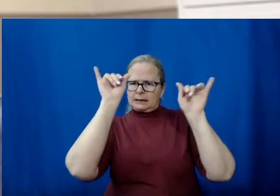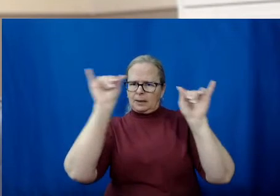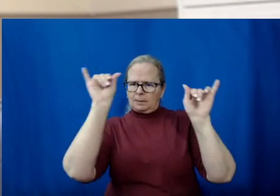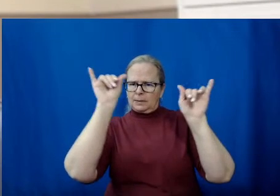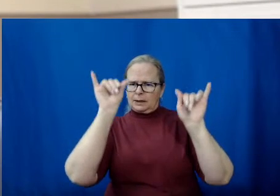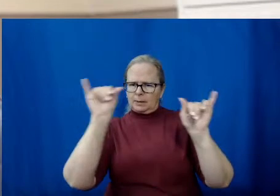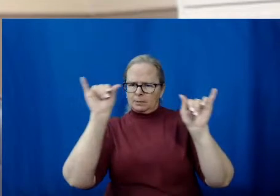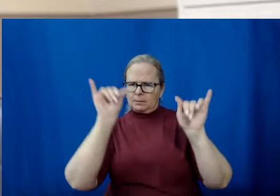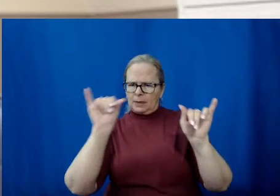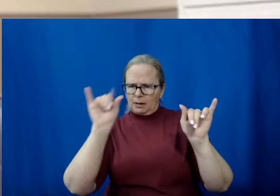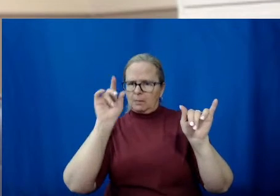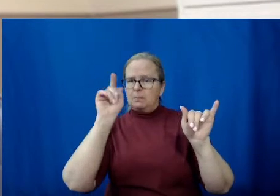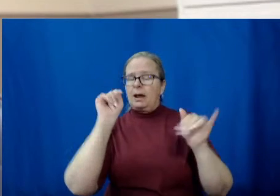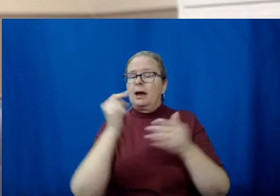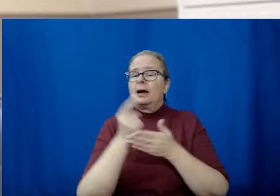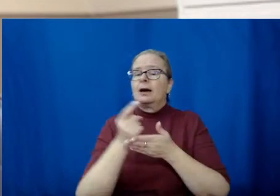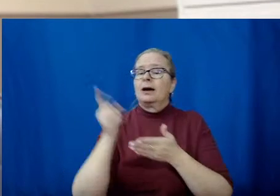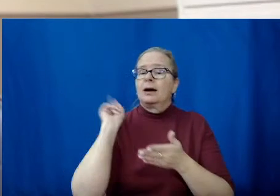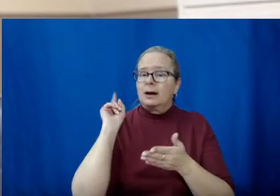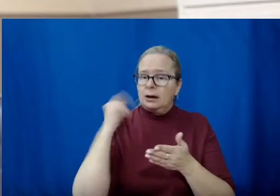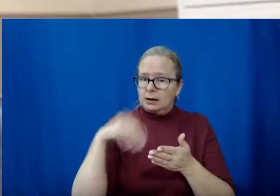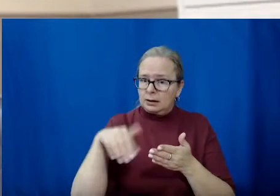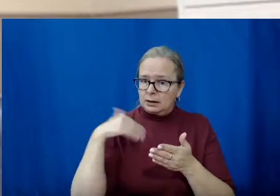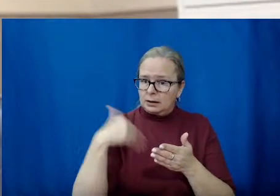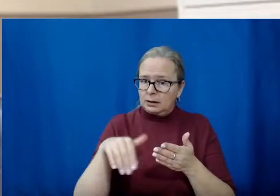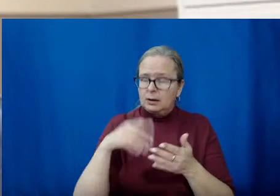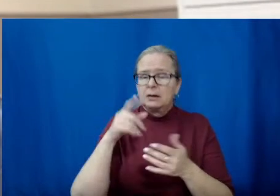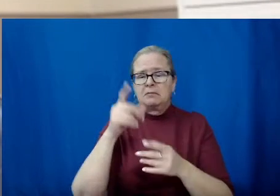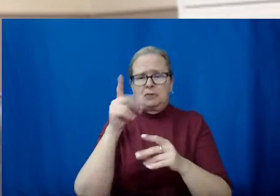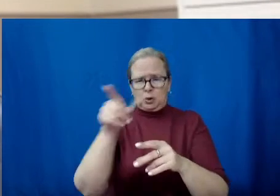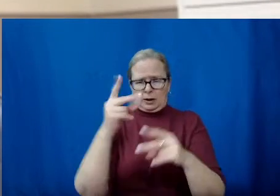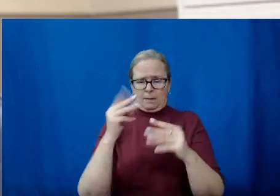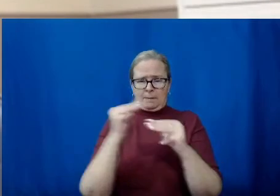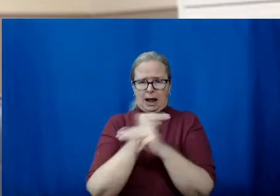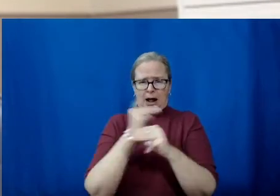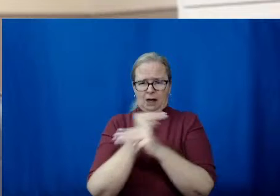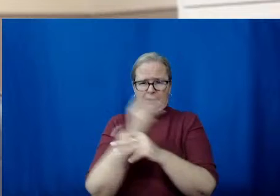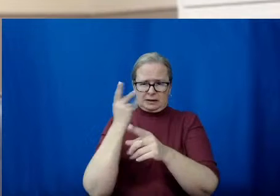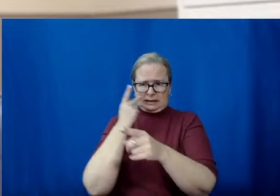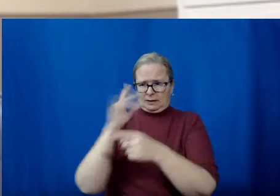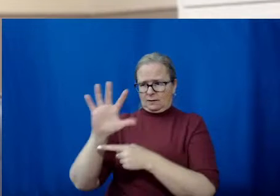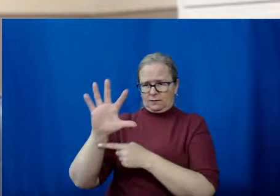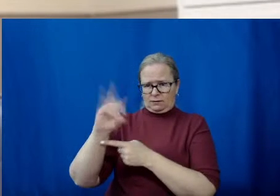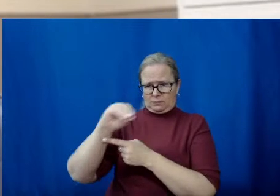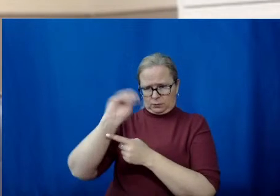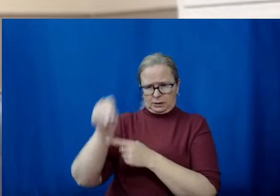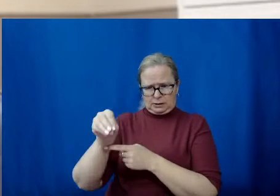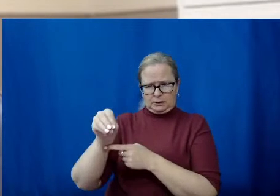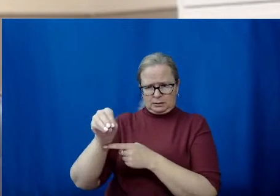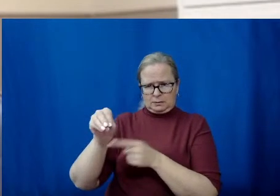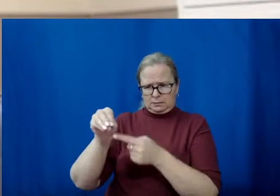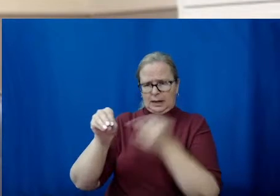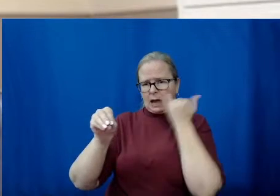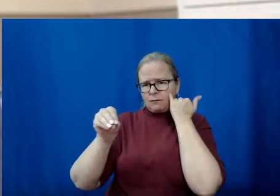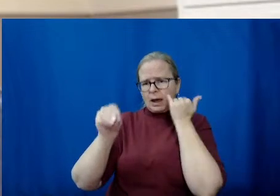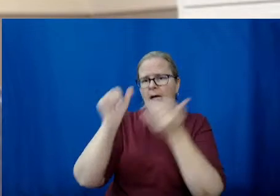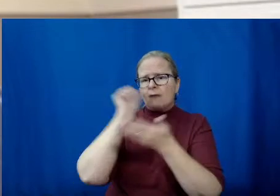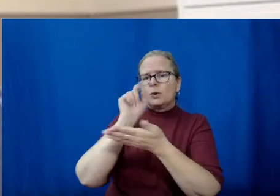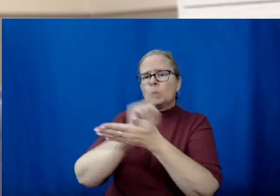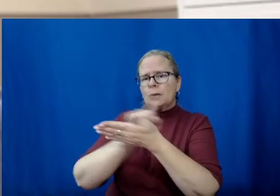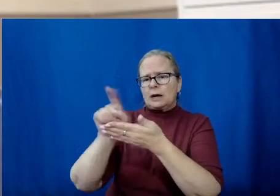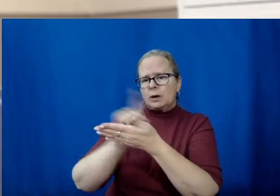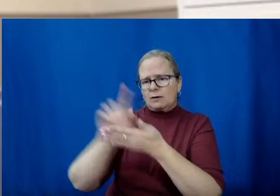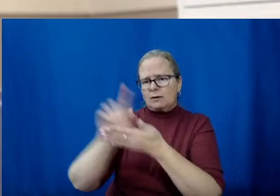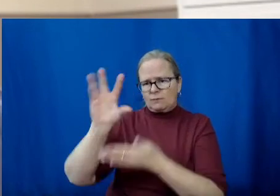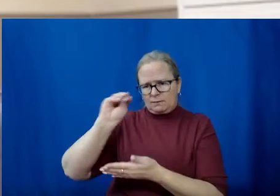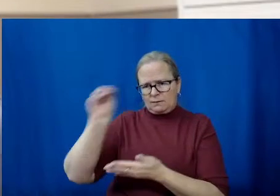math, you know that 50% increases week over week, that's just exponential growth. So when you're at 100, a 50% increases